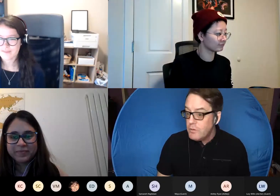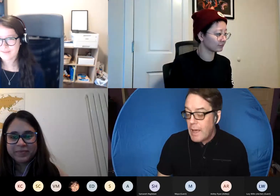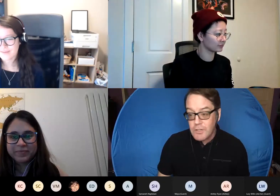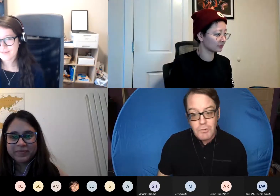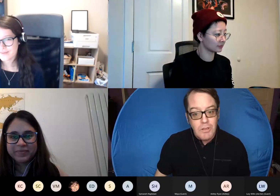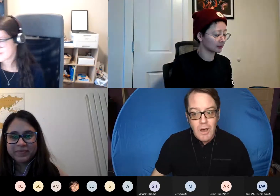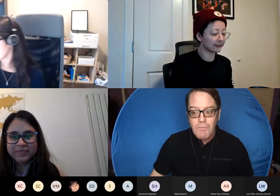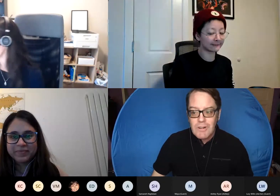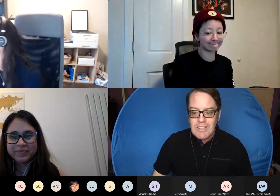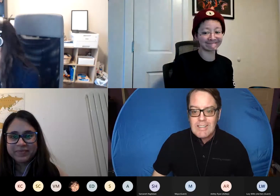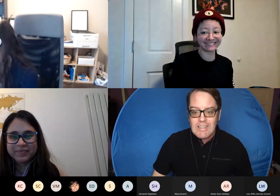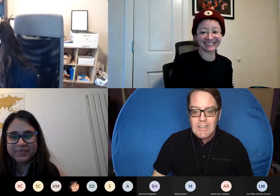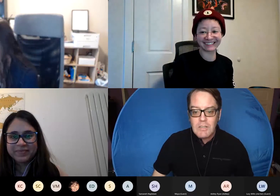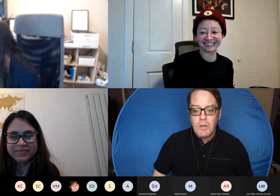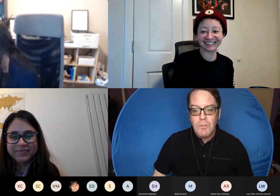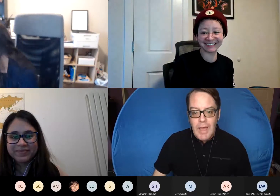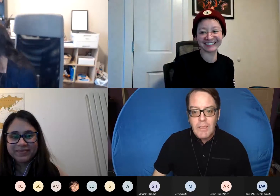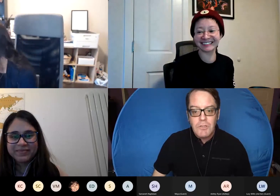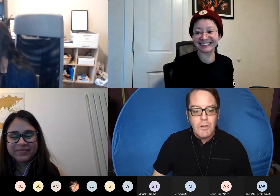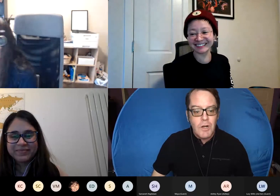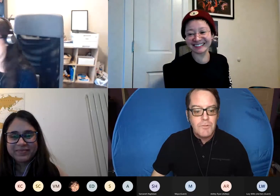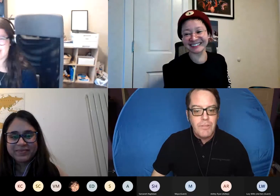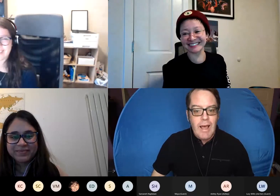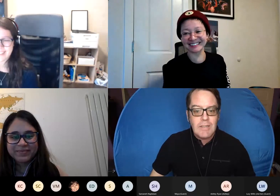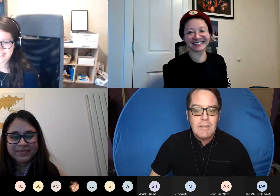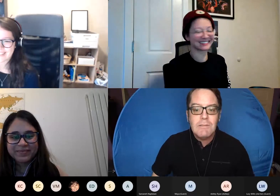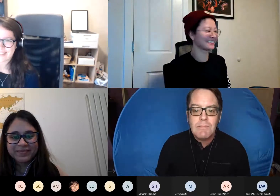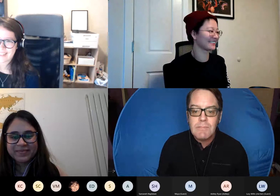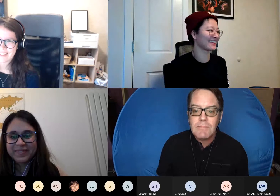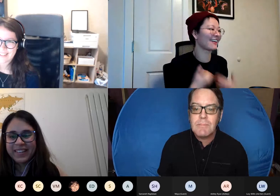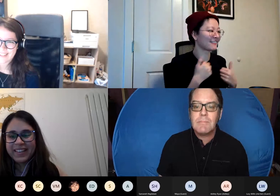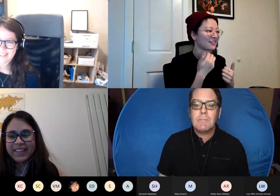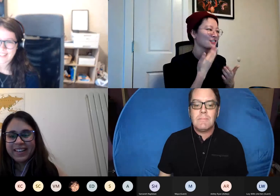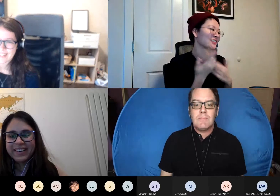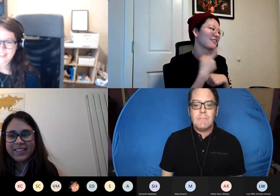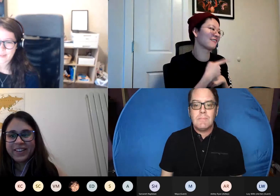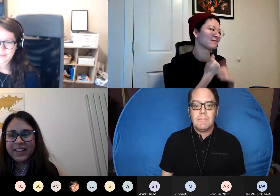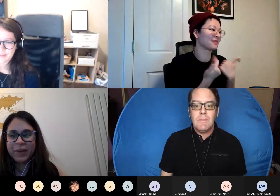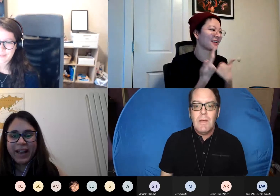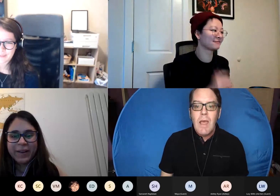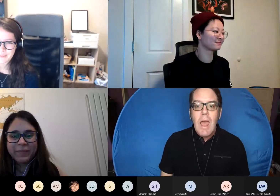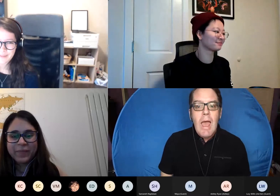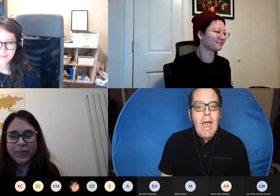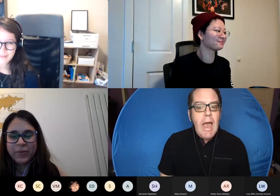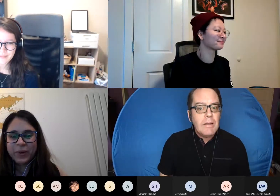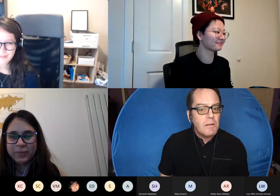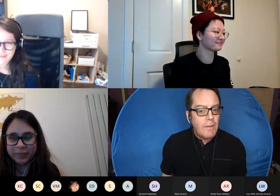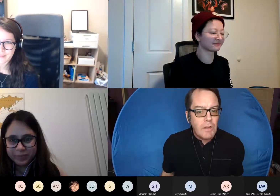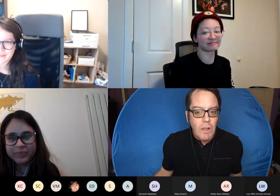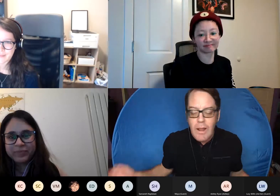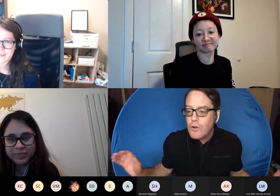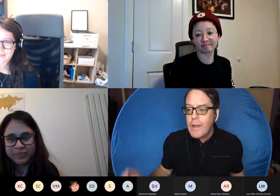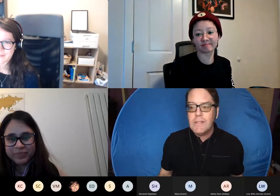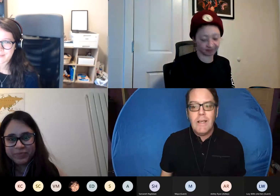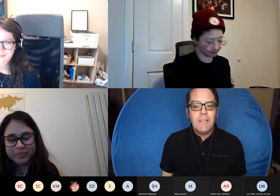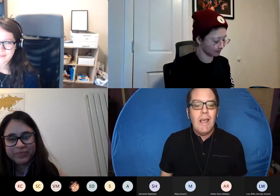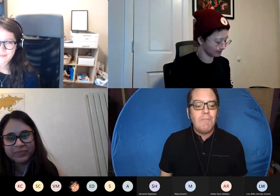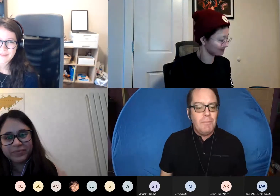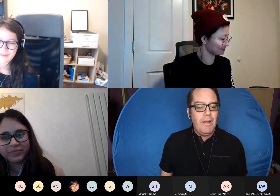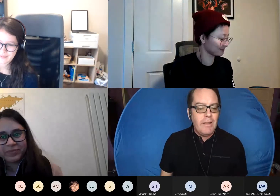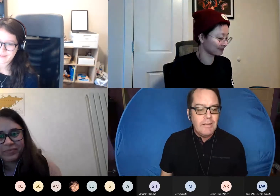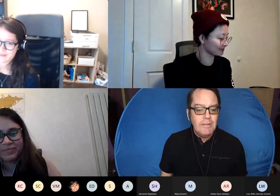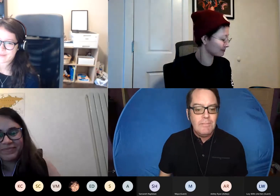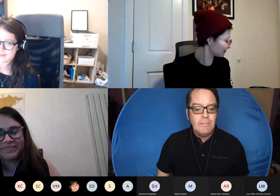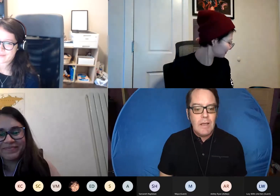sure, Ravni, you have to do a lot of work to get this done. So thank you so much for that. Great. And a great day